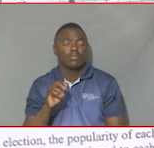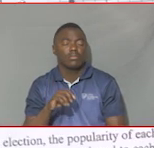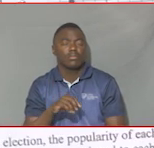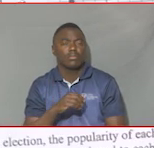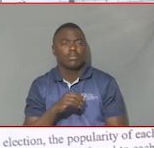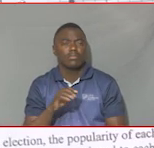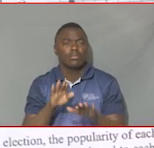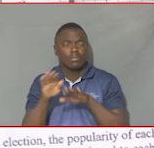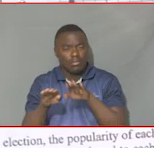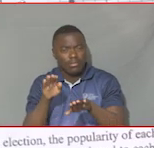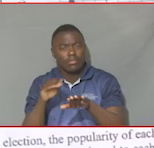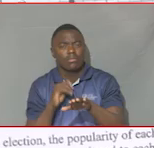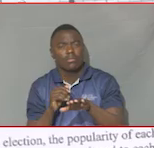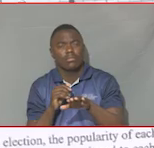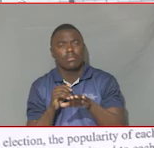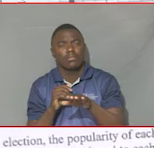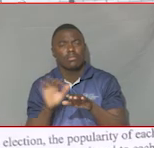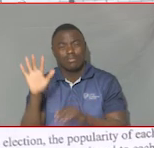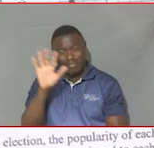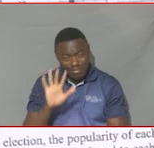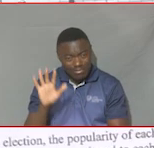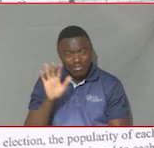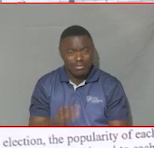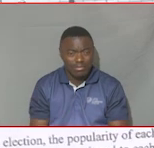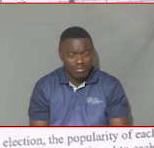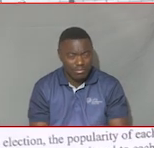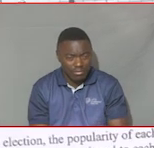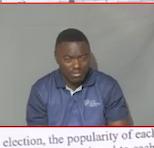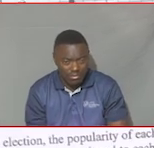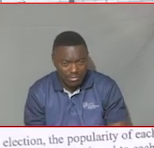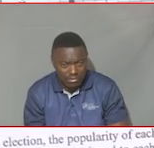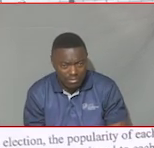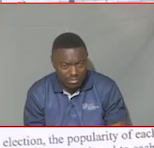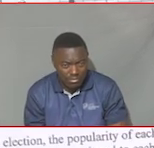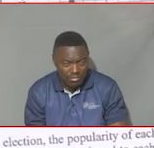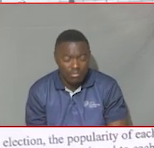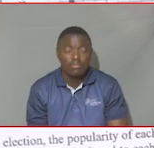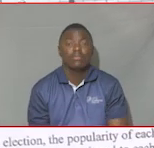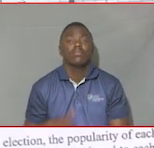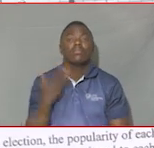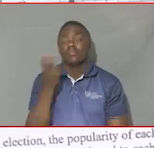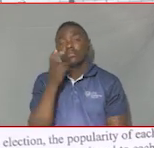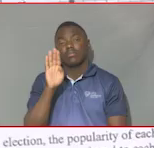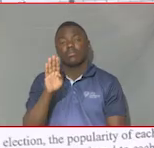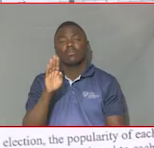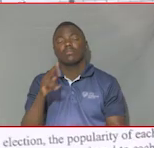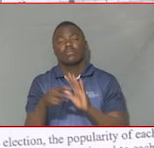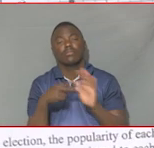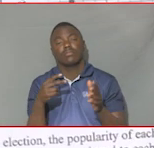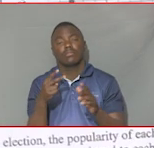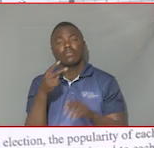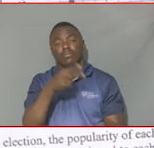stat, reg, which is 5, and you want B, so it's 2 equals. That will